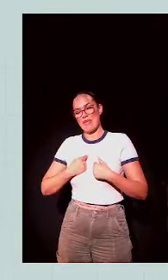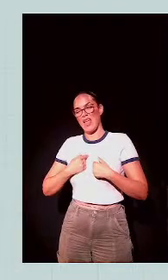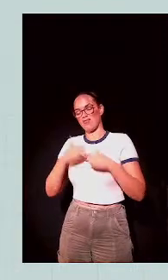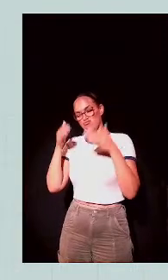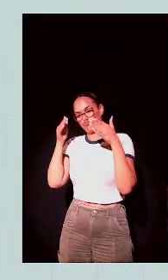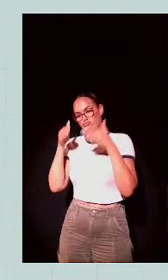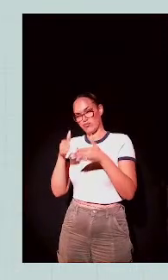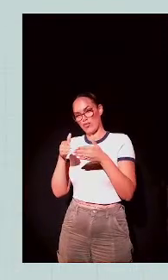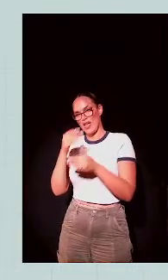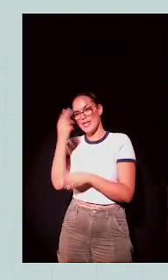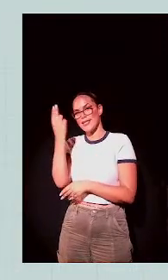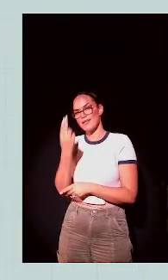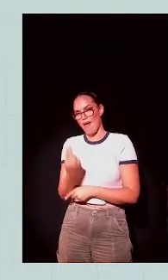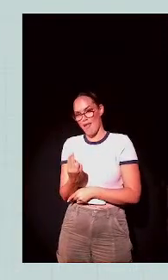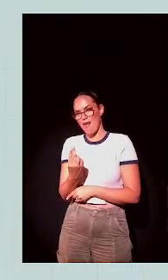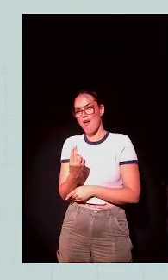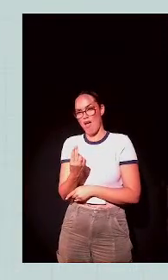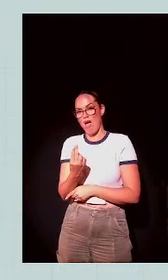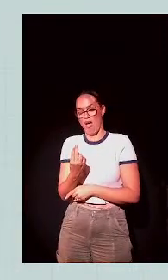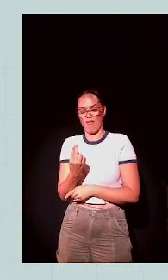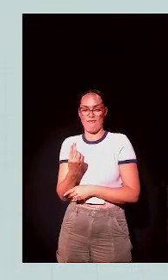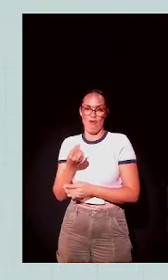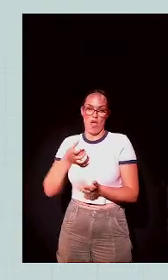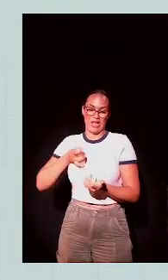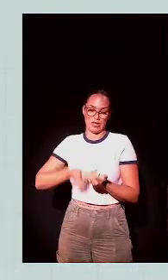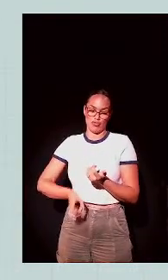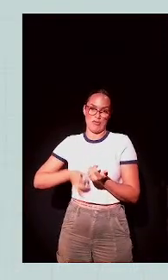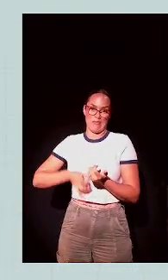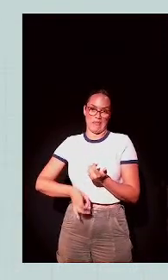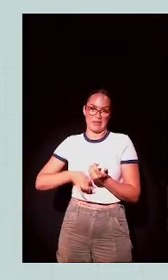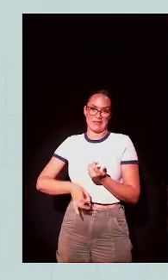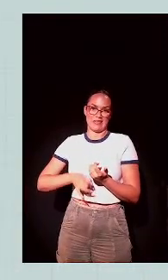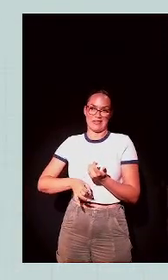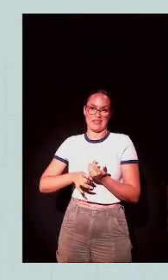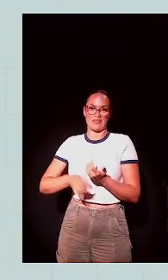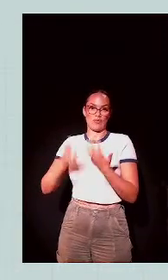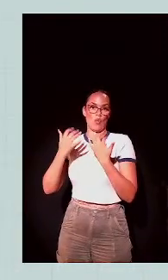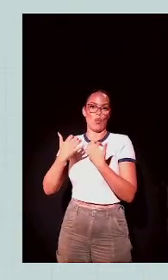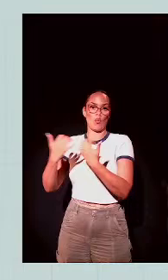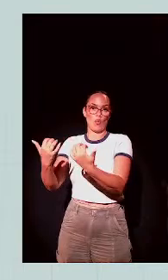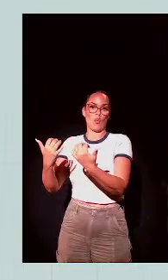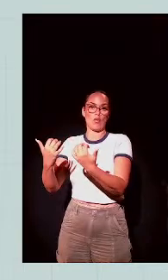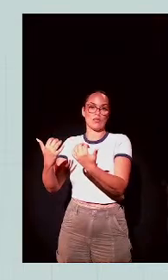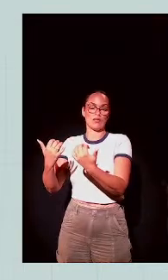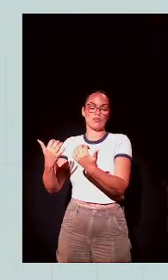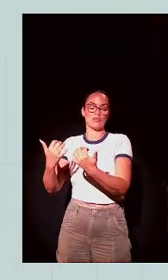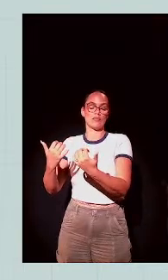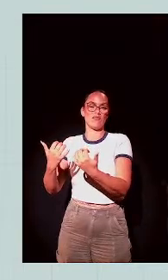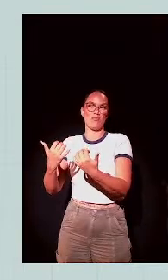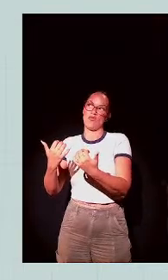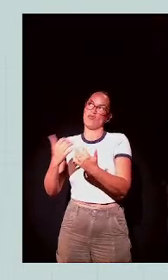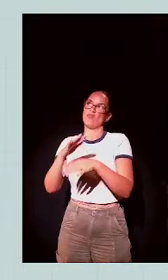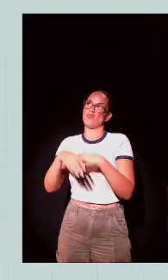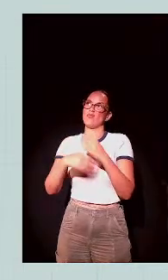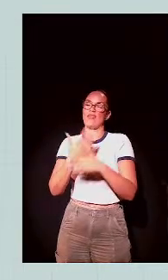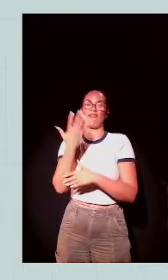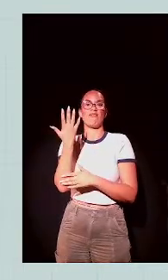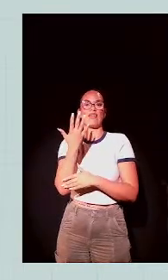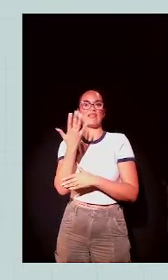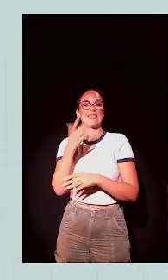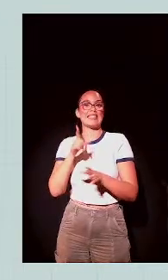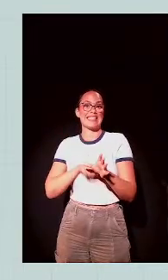primarily a designer of instruments for other people, with and for other people for about 15 years